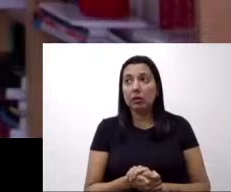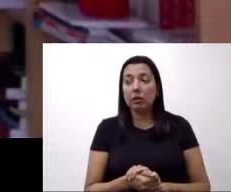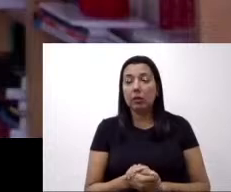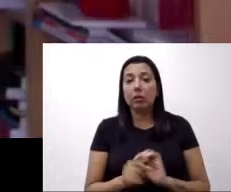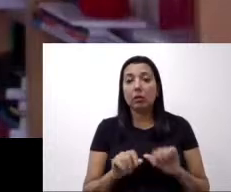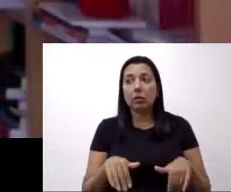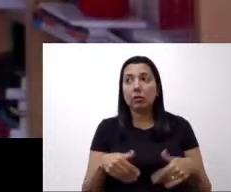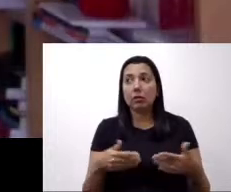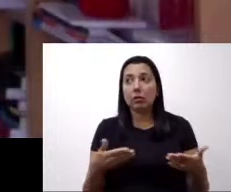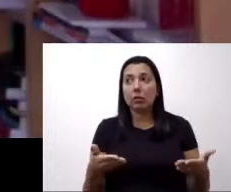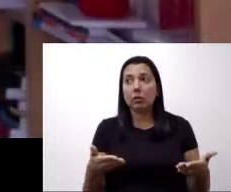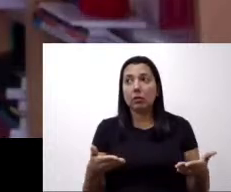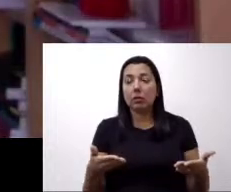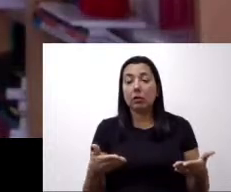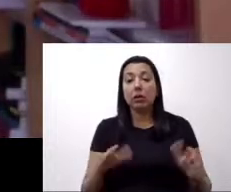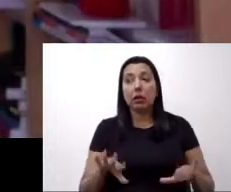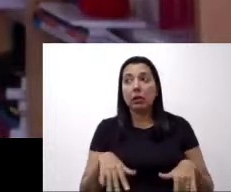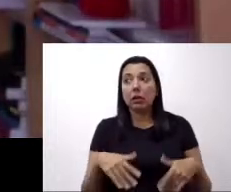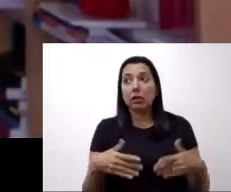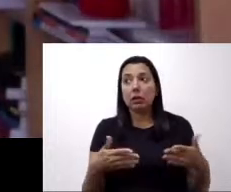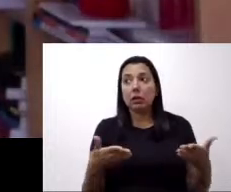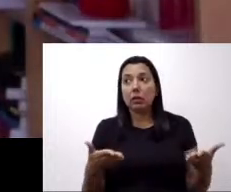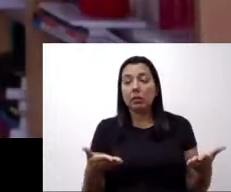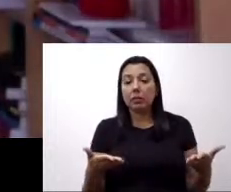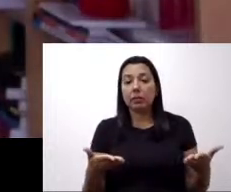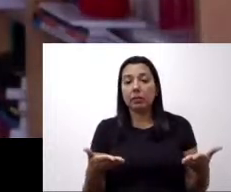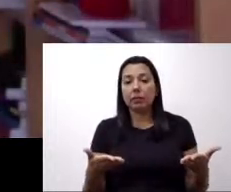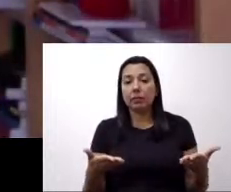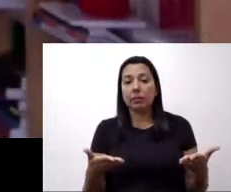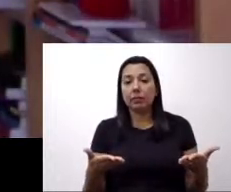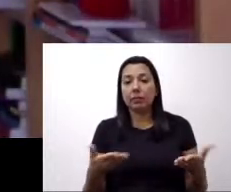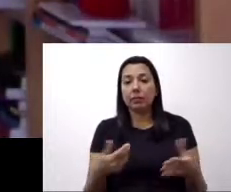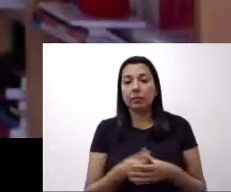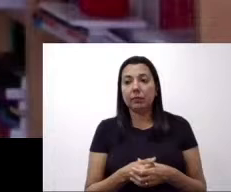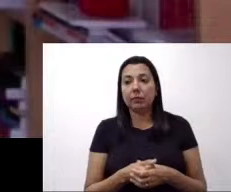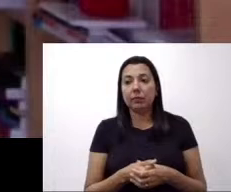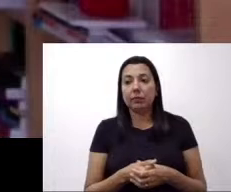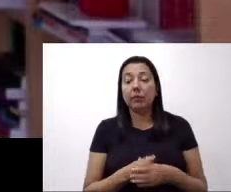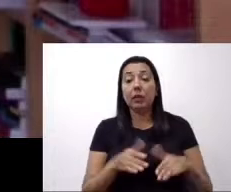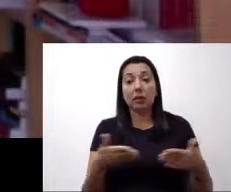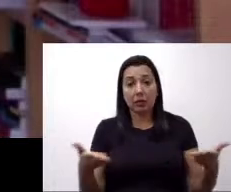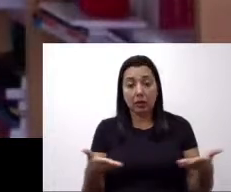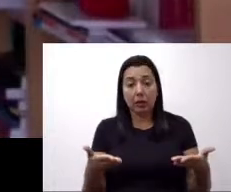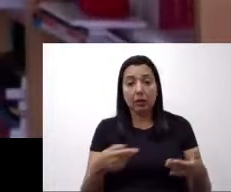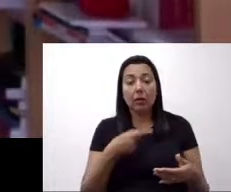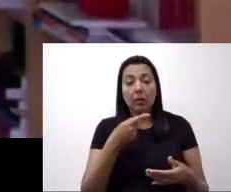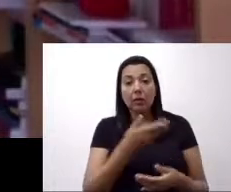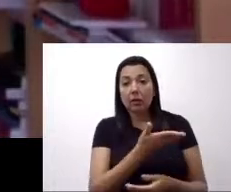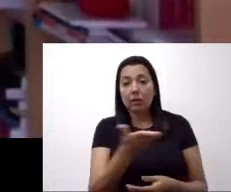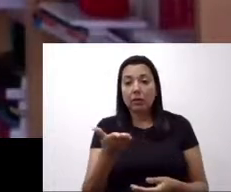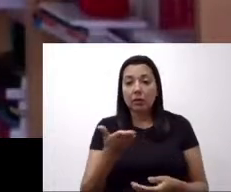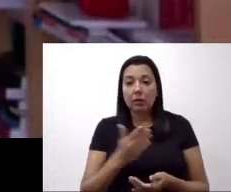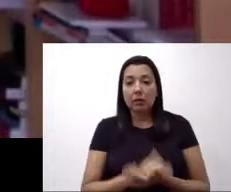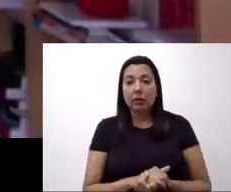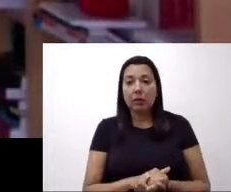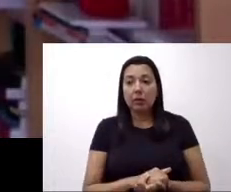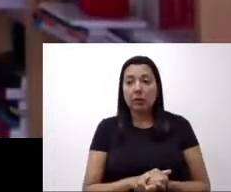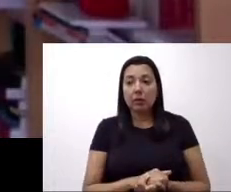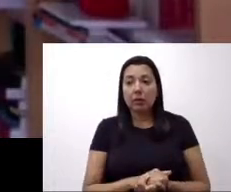So, Philippe, I give you the word. You have a presentation.